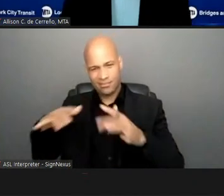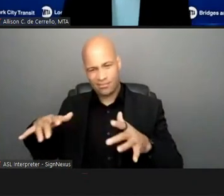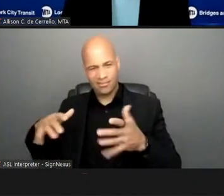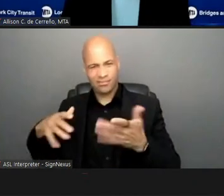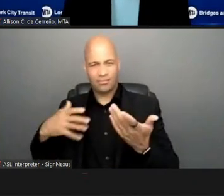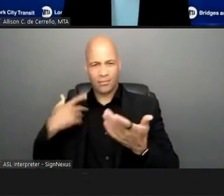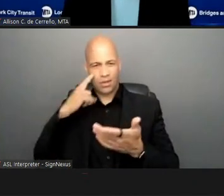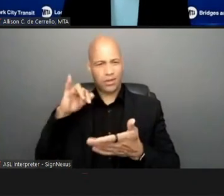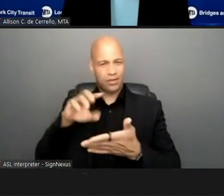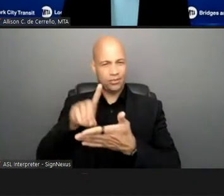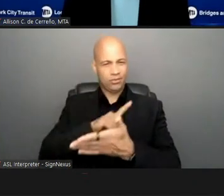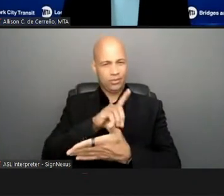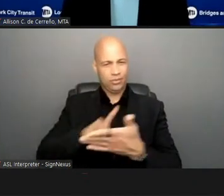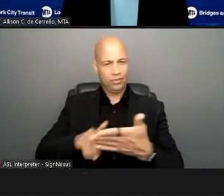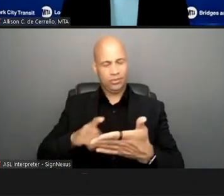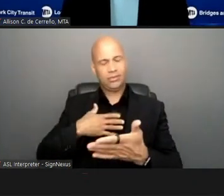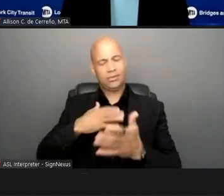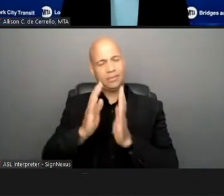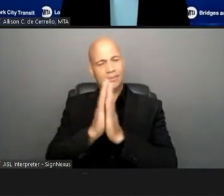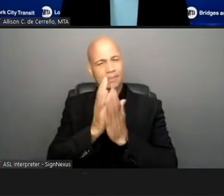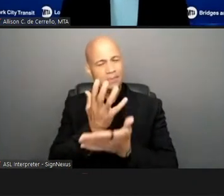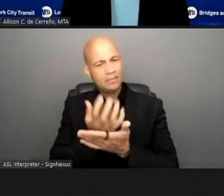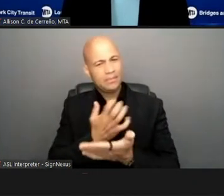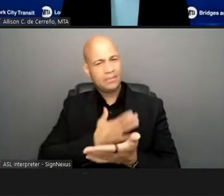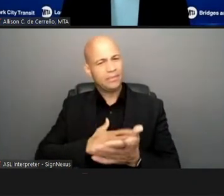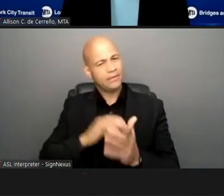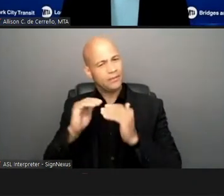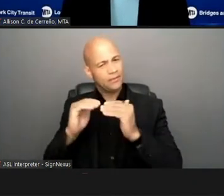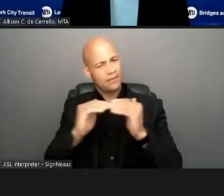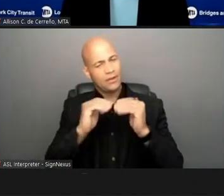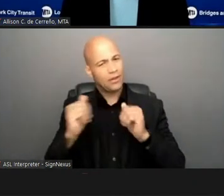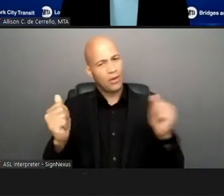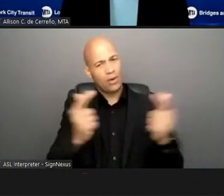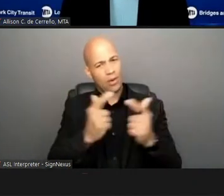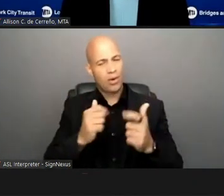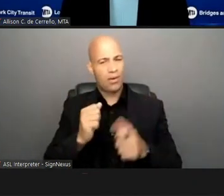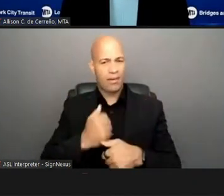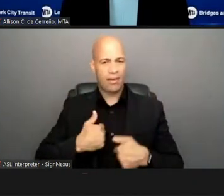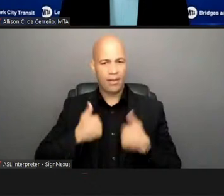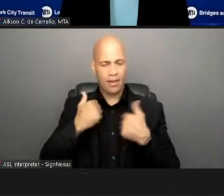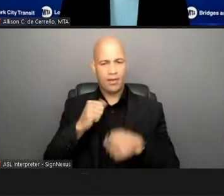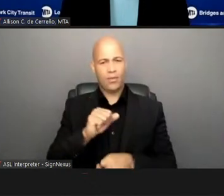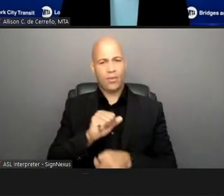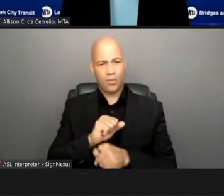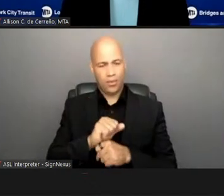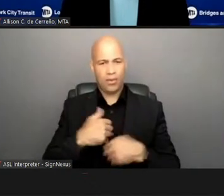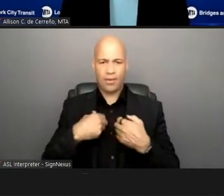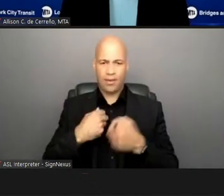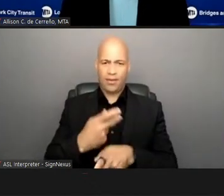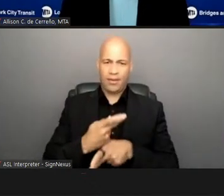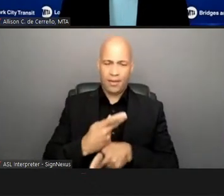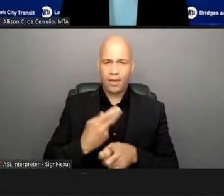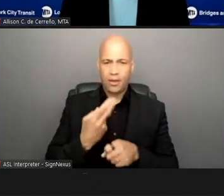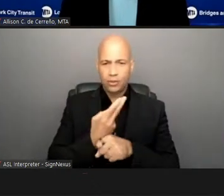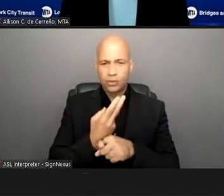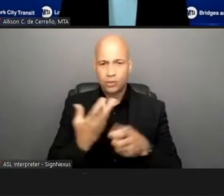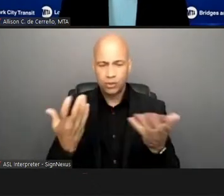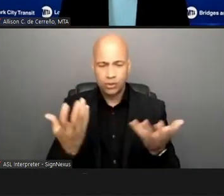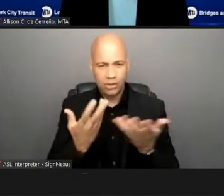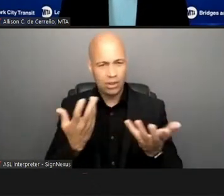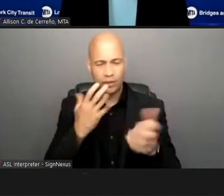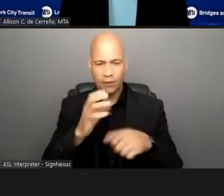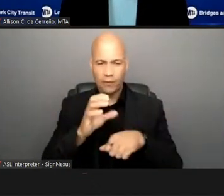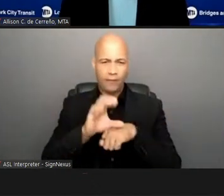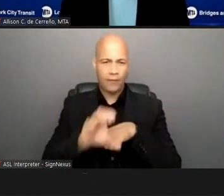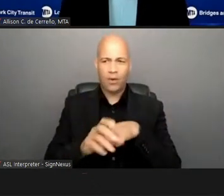so I beg you to be fair to all New Yorkers to consider all of us who have to live and work and use our health care here and don't force us to run away from New York